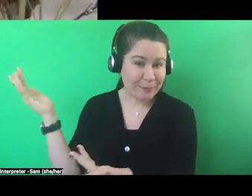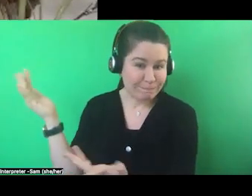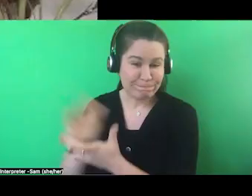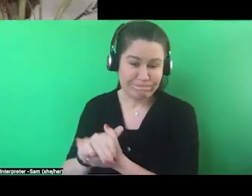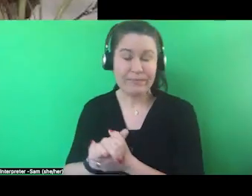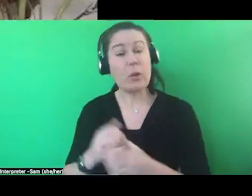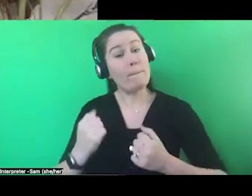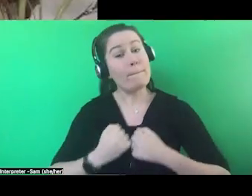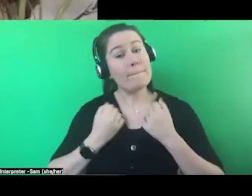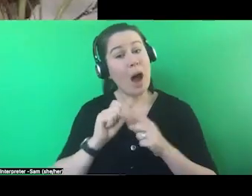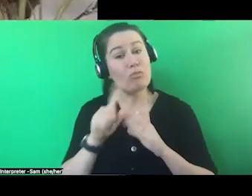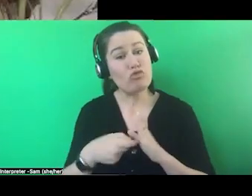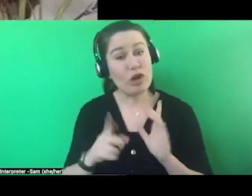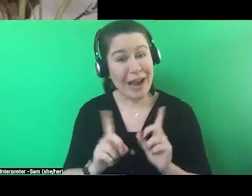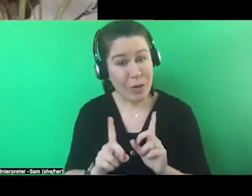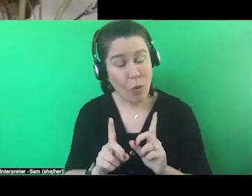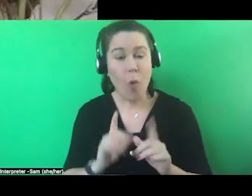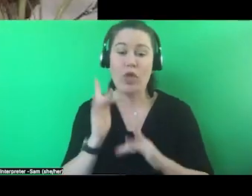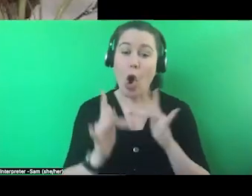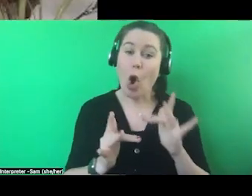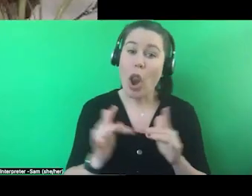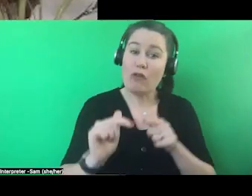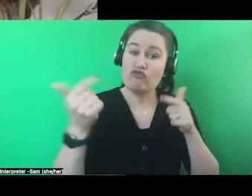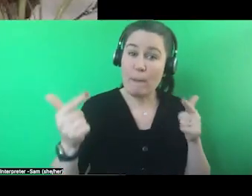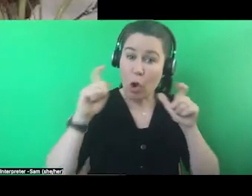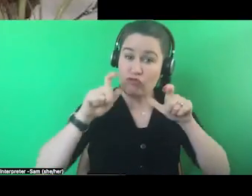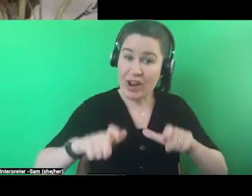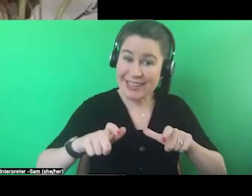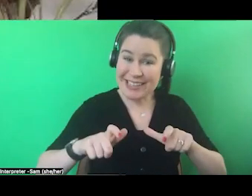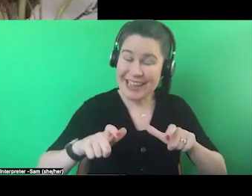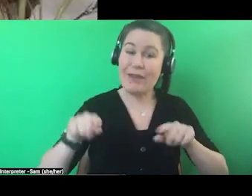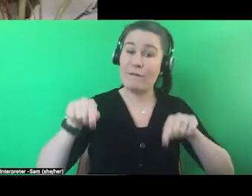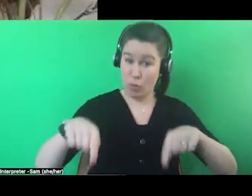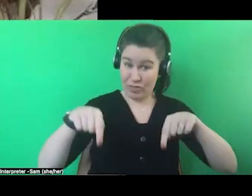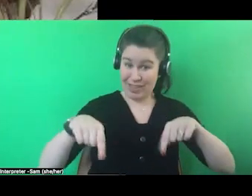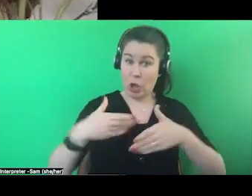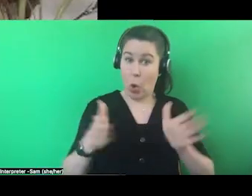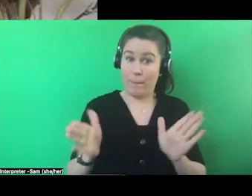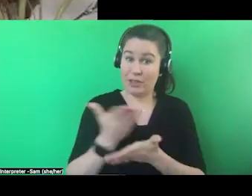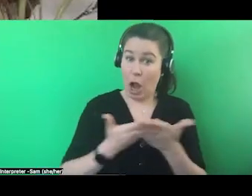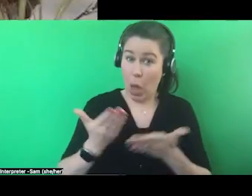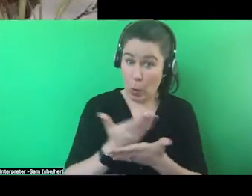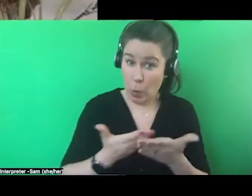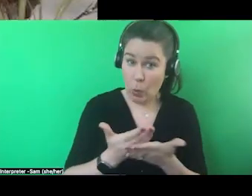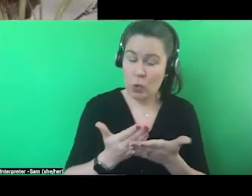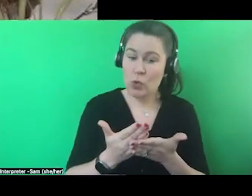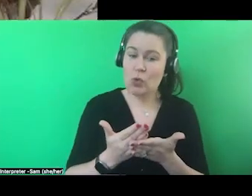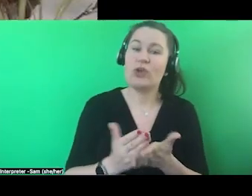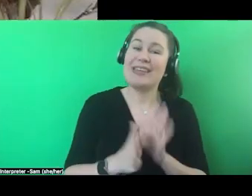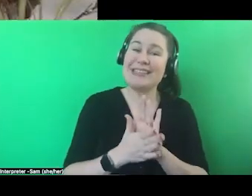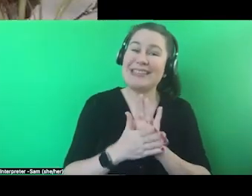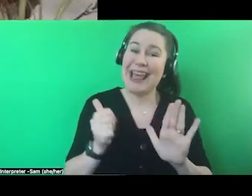project was the online remote residency for Open Dialogo, and it was a skills-based